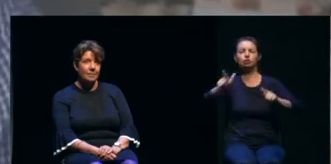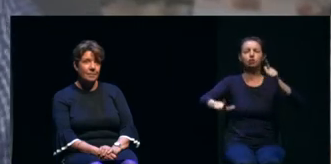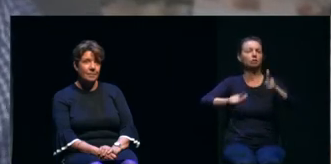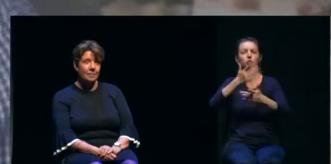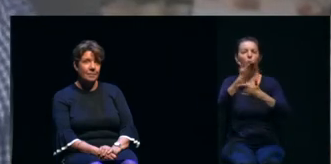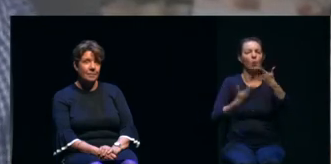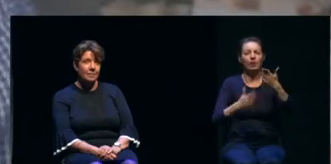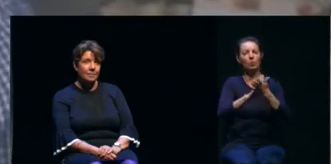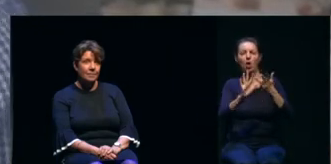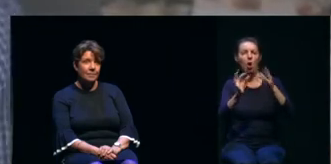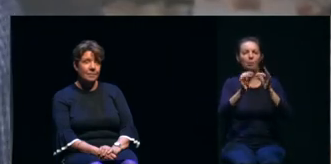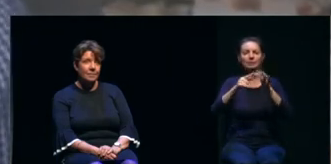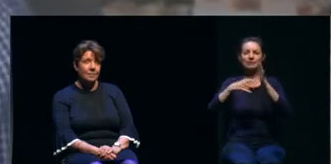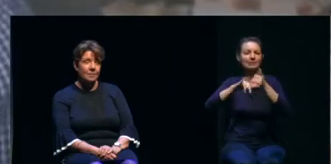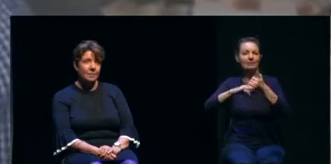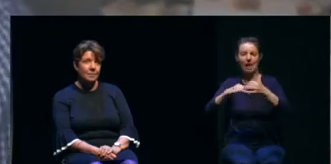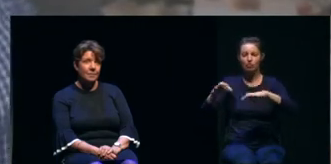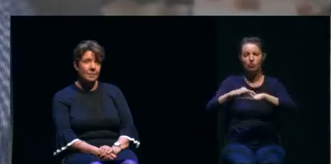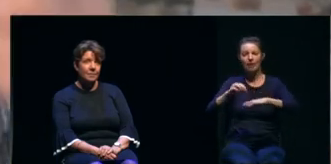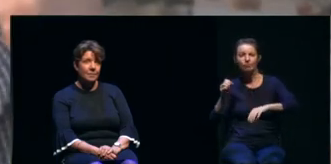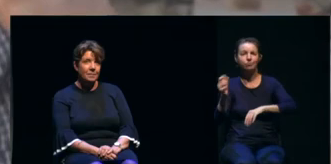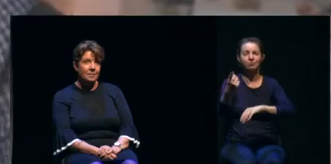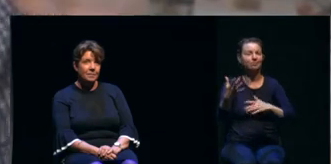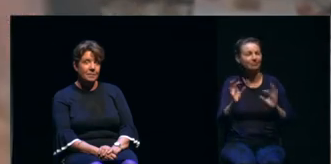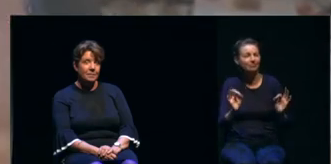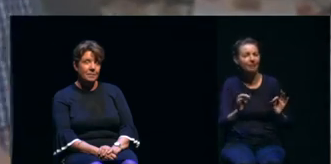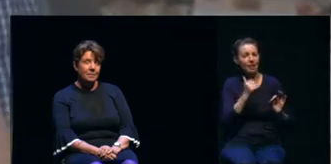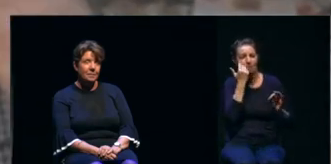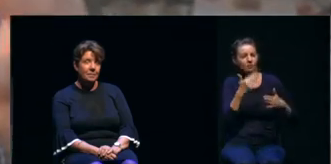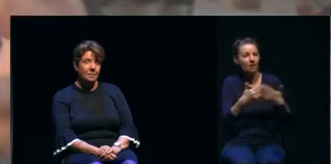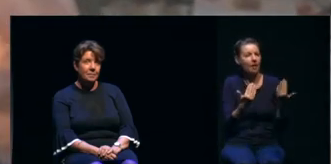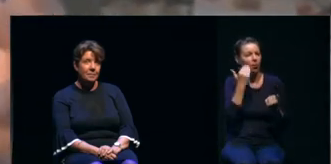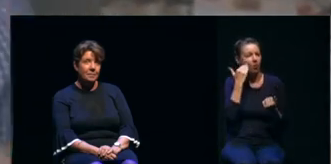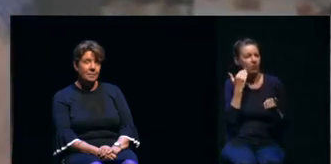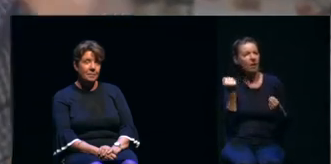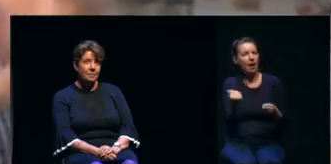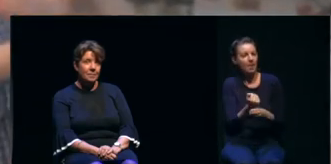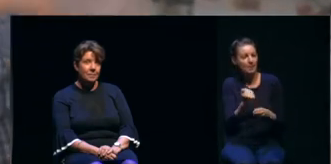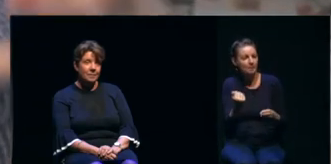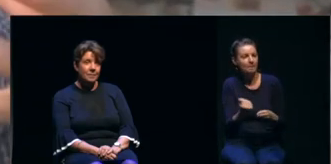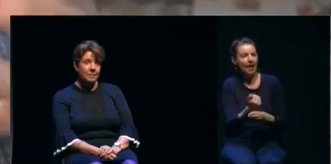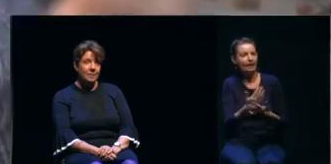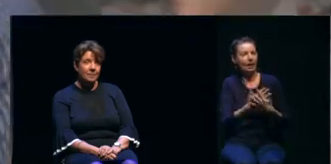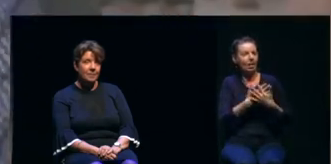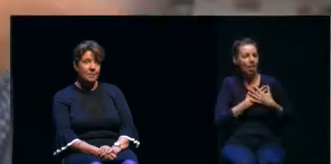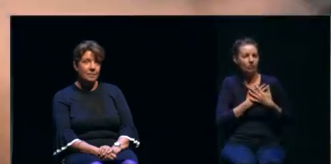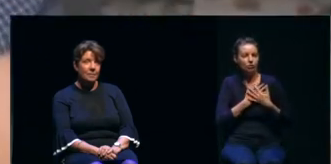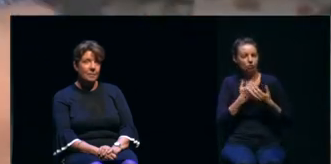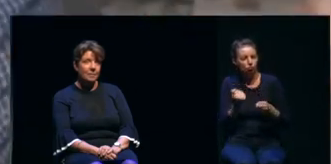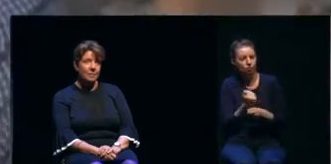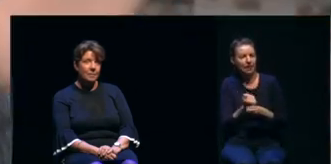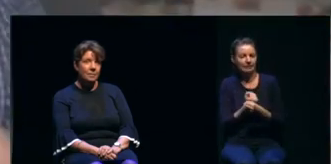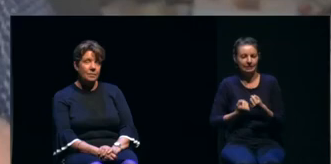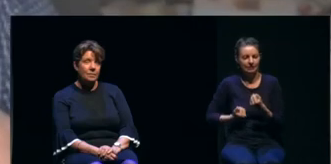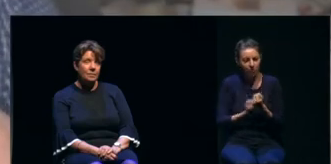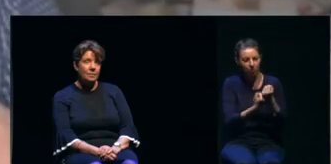the ring in the crack of doom. Like, women are, day to day, they are making love. They are creating support systems. They are